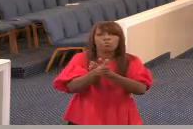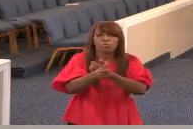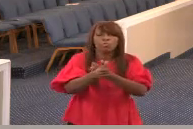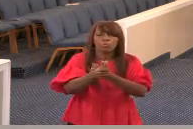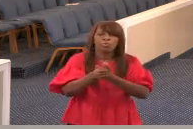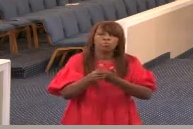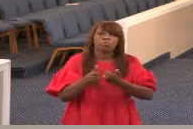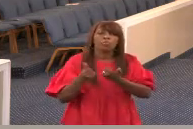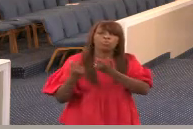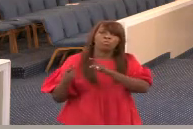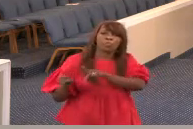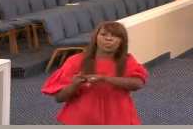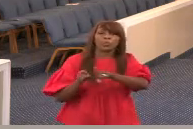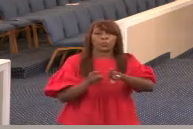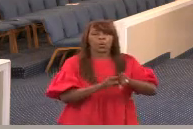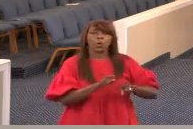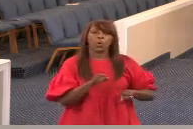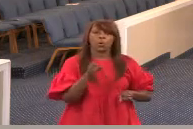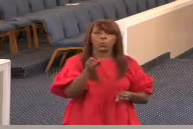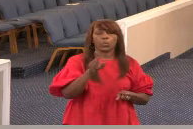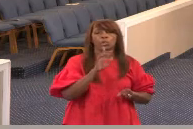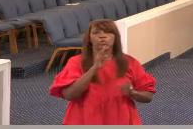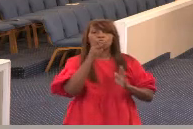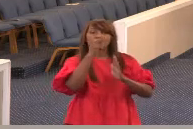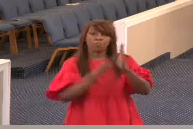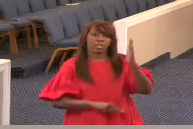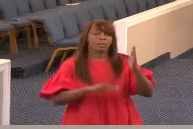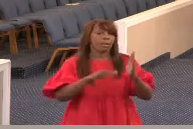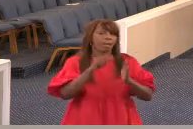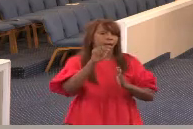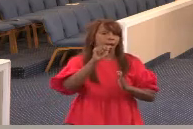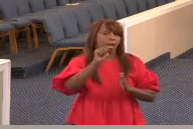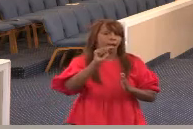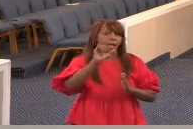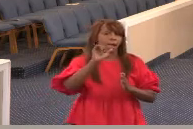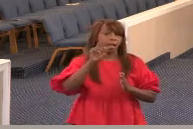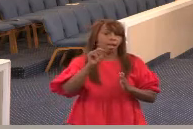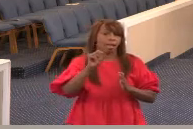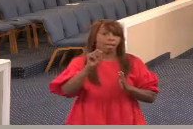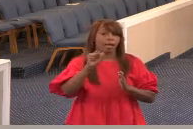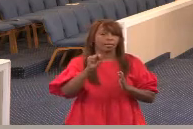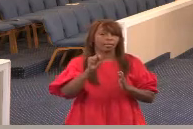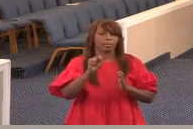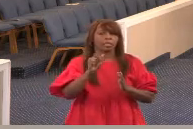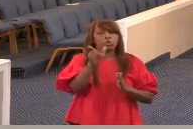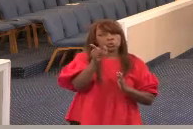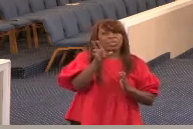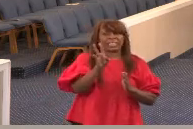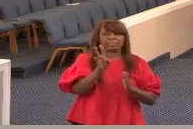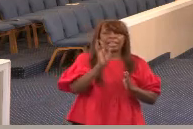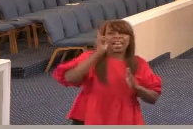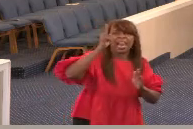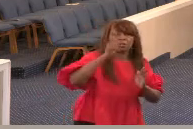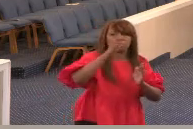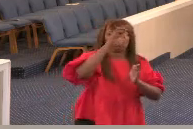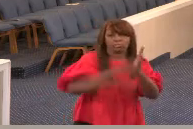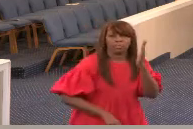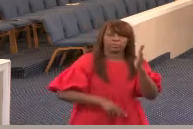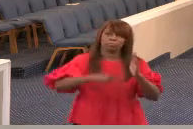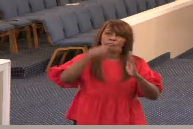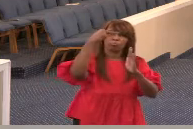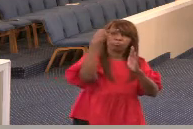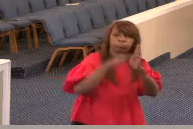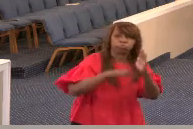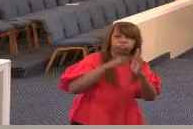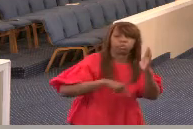In fact, when you look at Acts 27, you take the time, read the entire chapter.